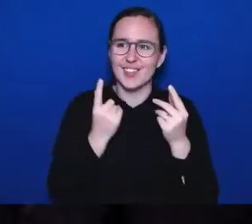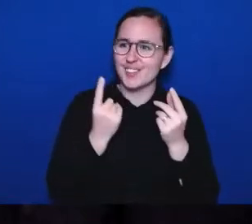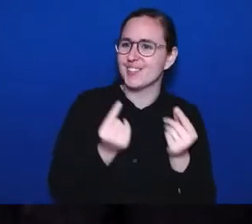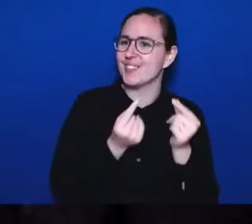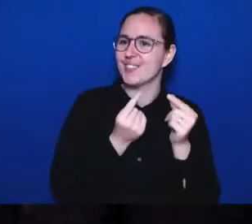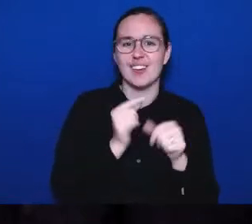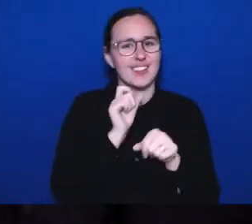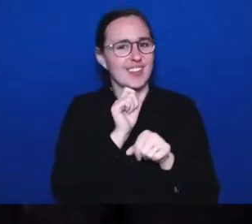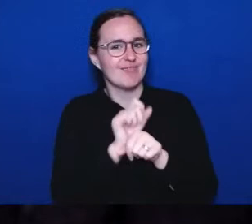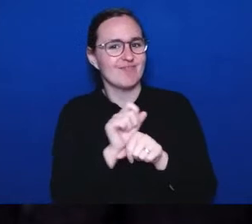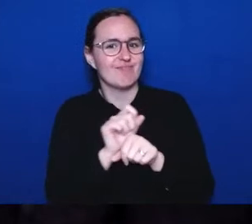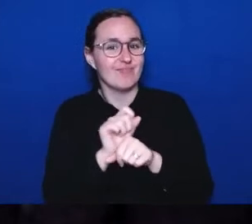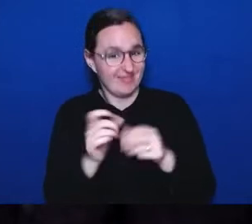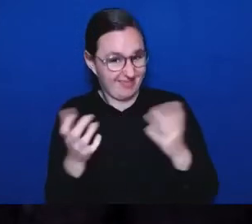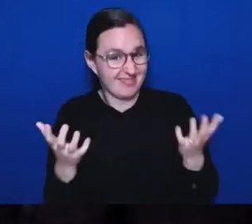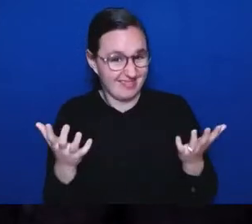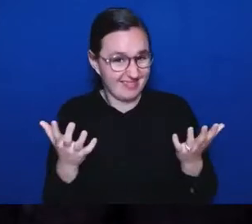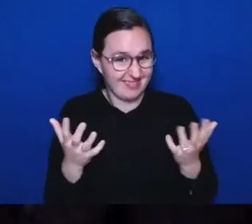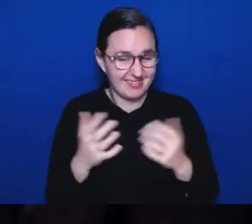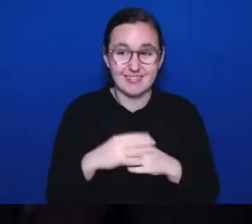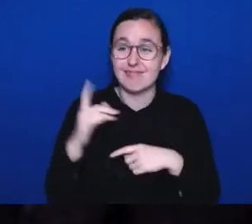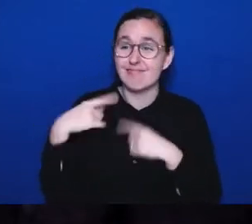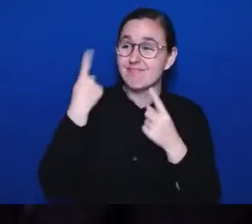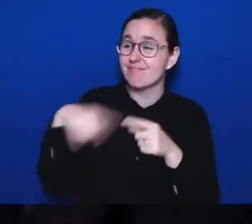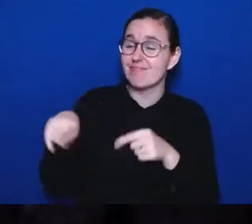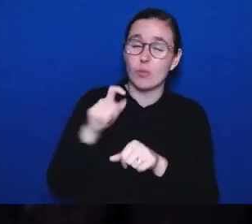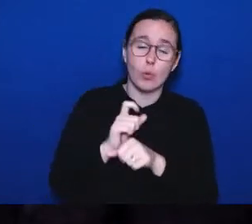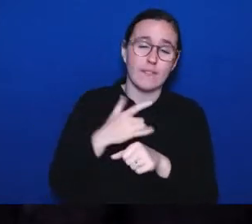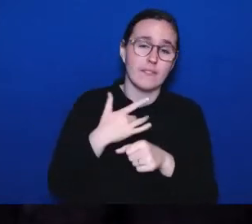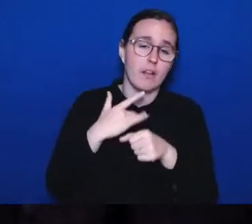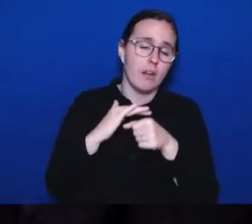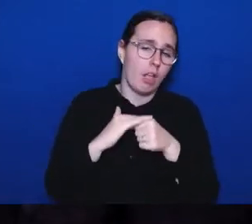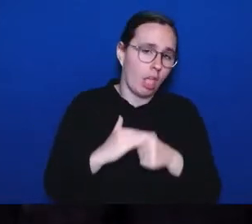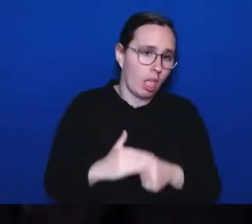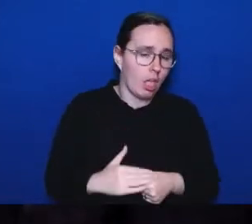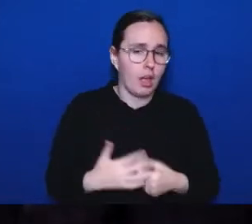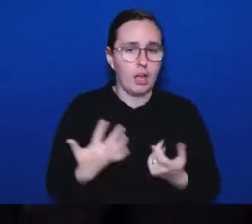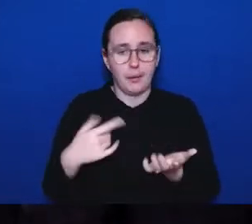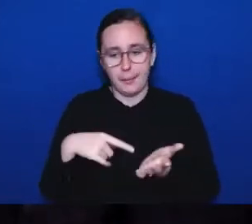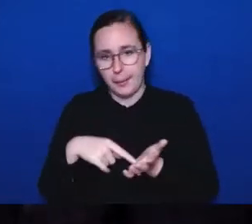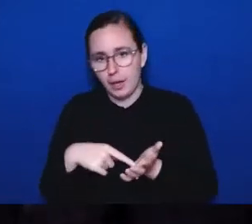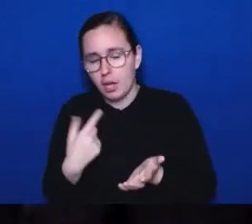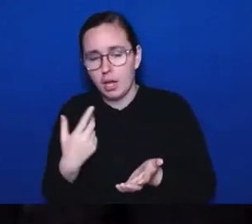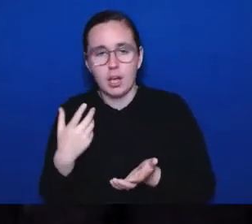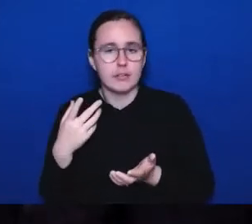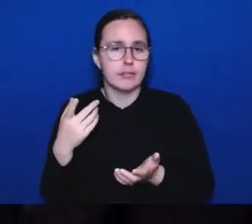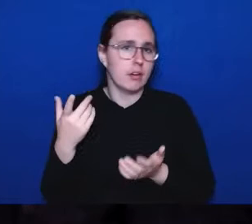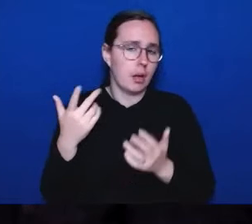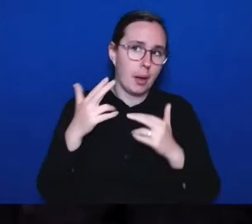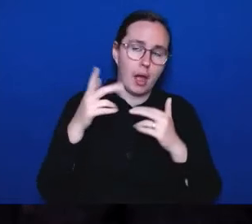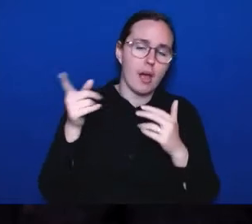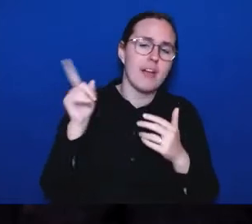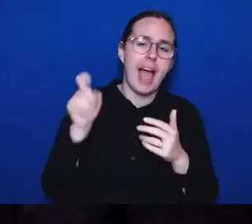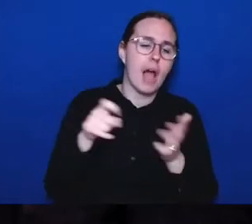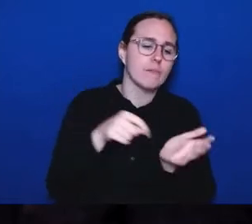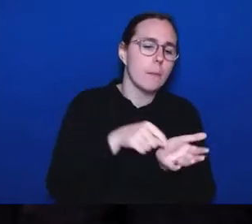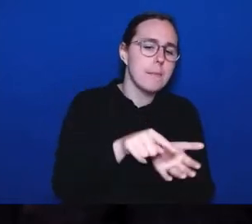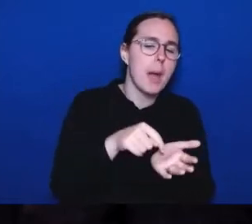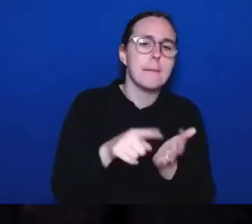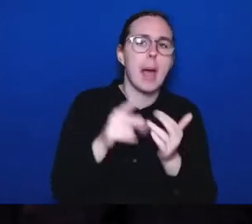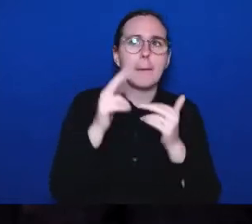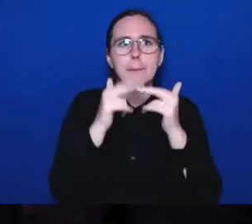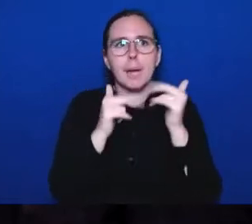new payment model. And also another way of allowing our family doctors to know that we've been listening. We did some